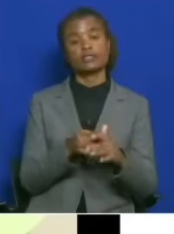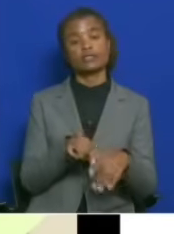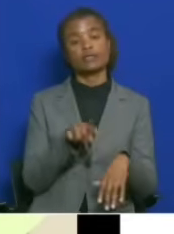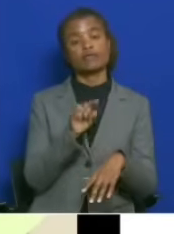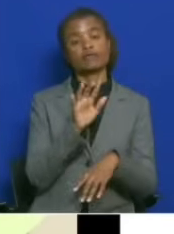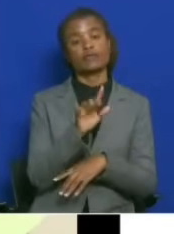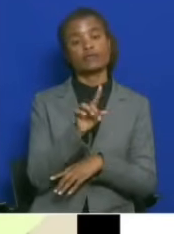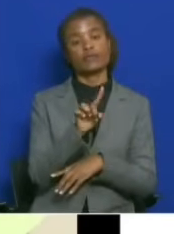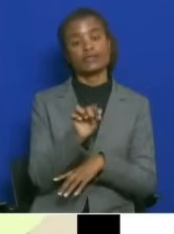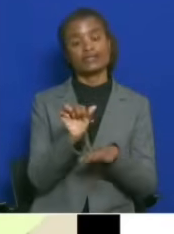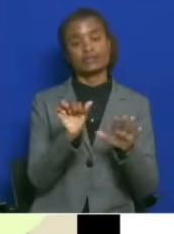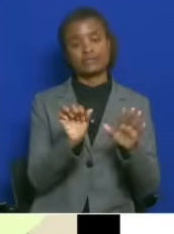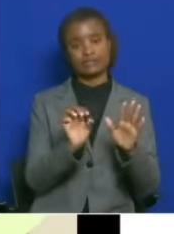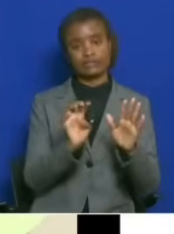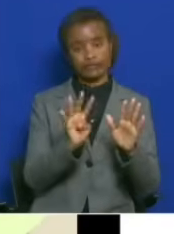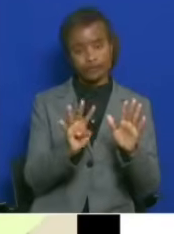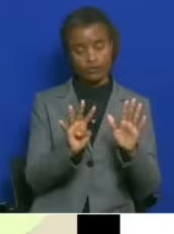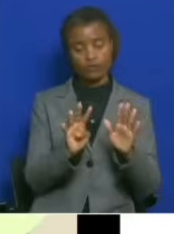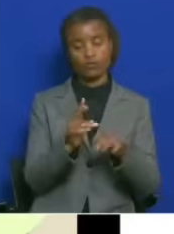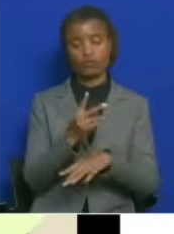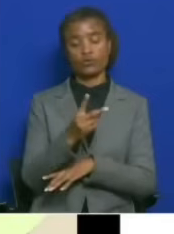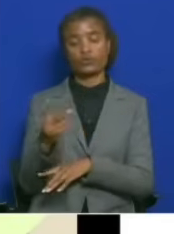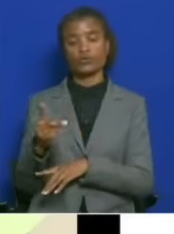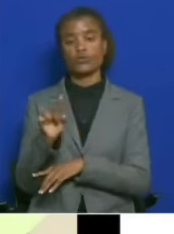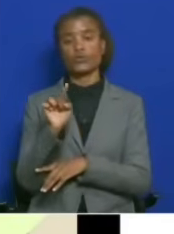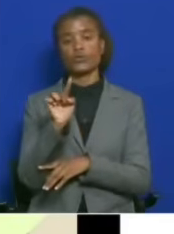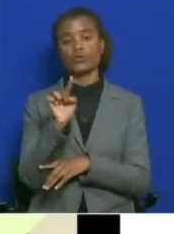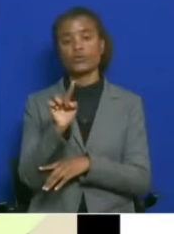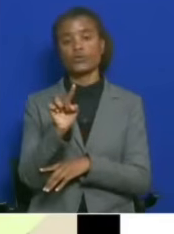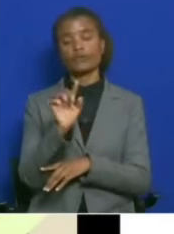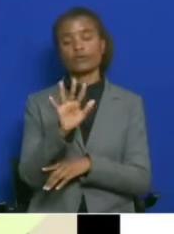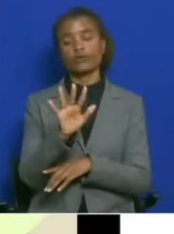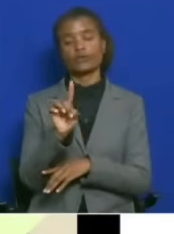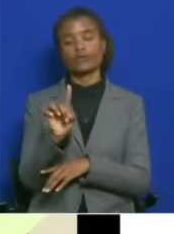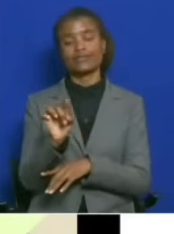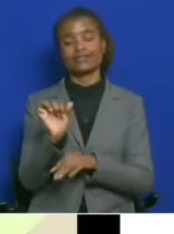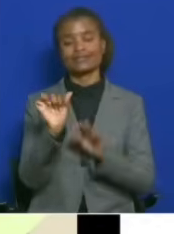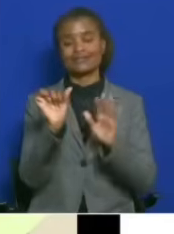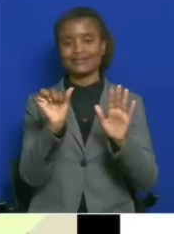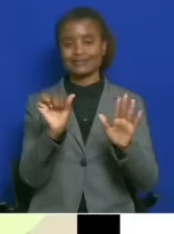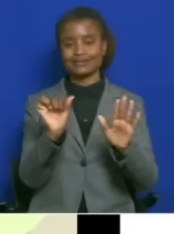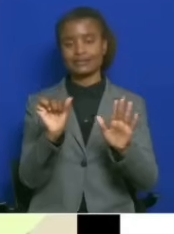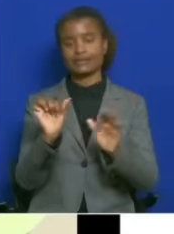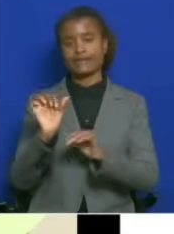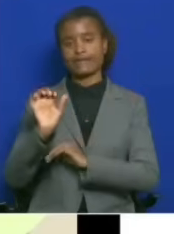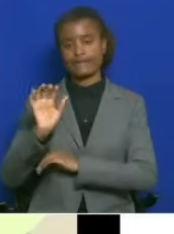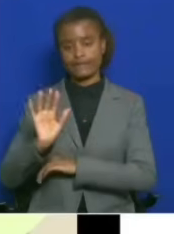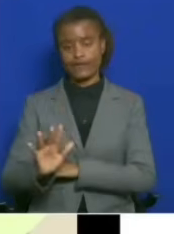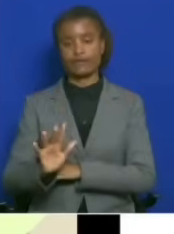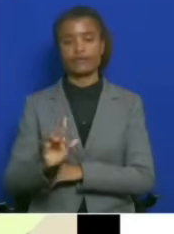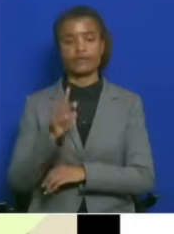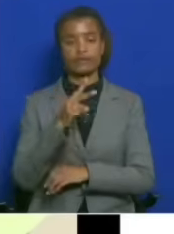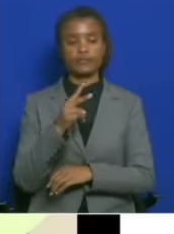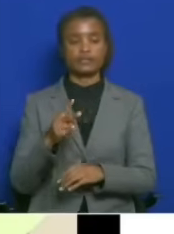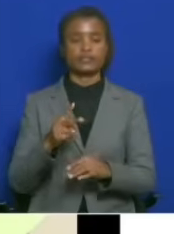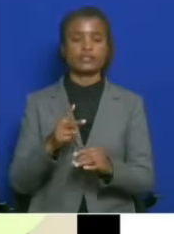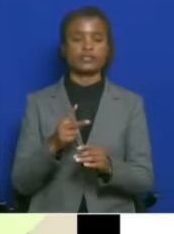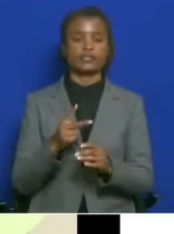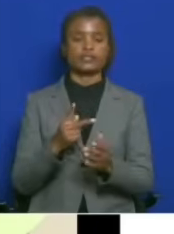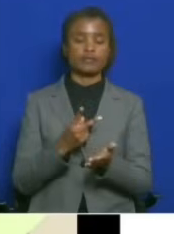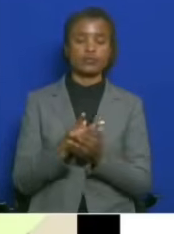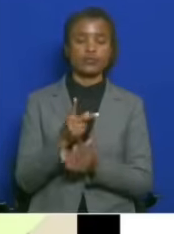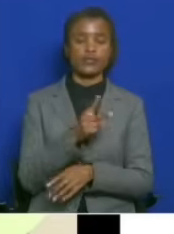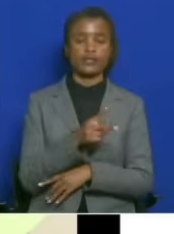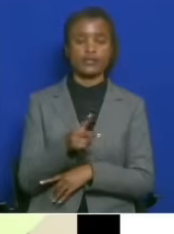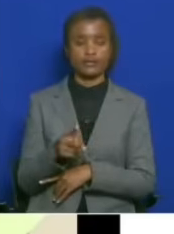5165 need to be reproduced for the Commissioner's bundles. I think it's more the size of the print.